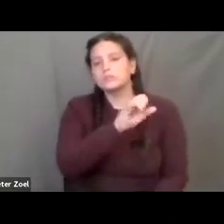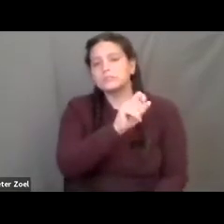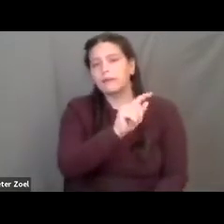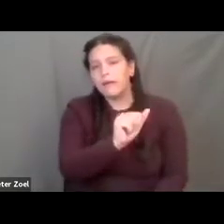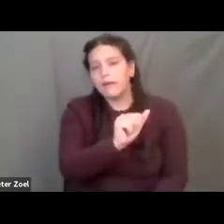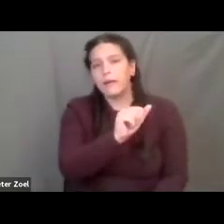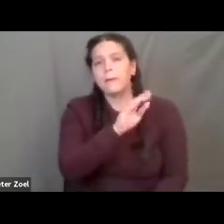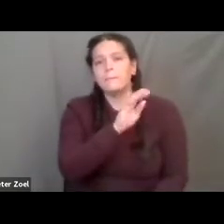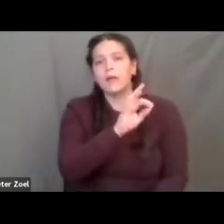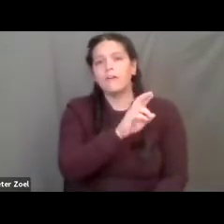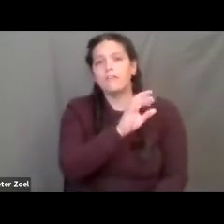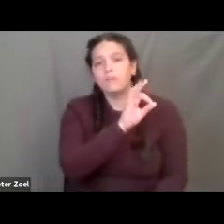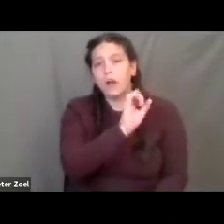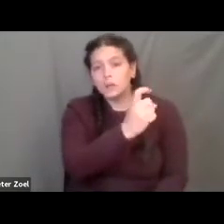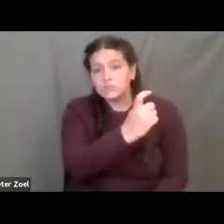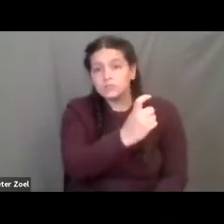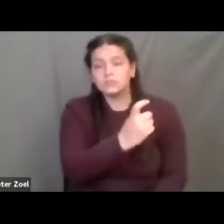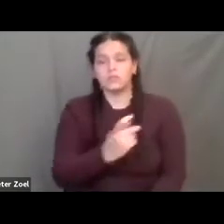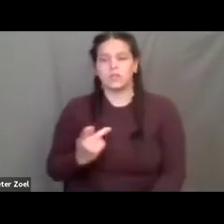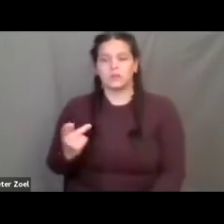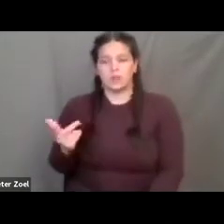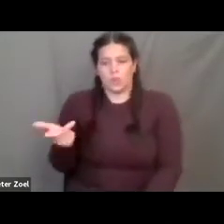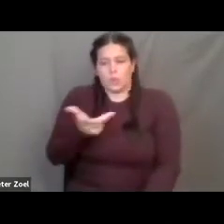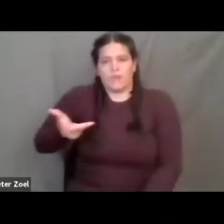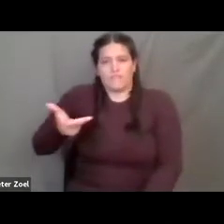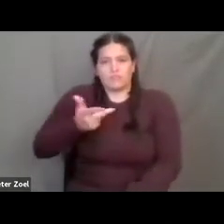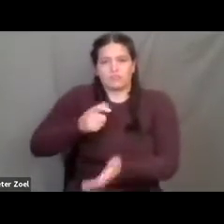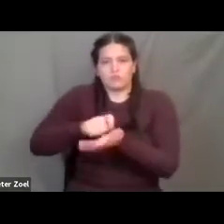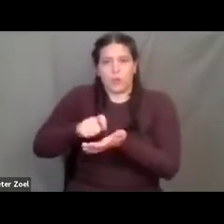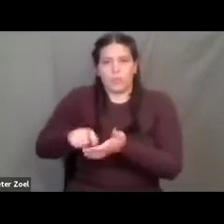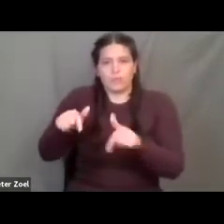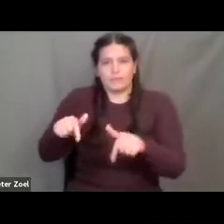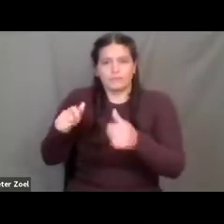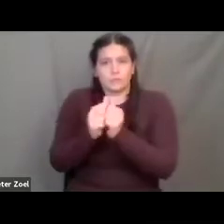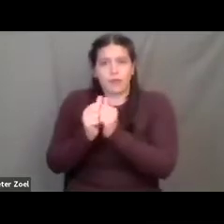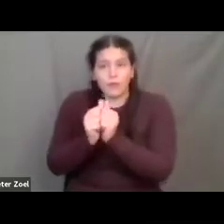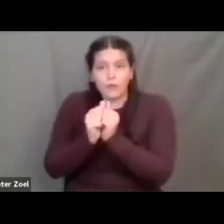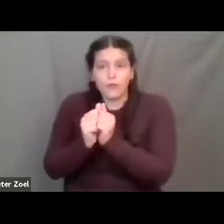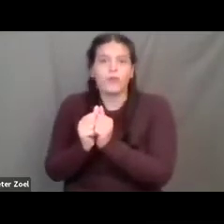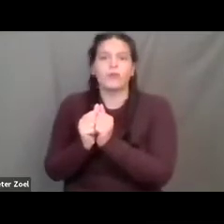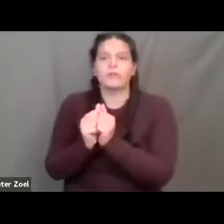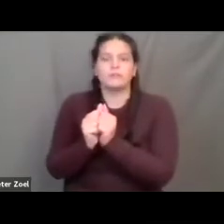together, but they're not here right now with me, so I'm only going to do the parts that I wrote.